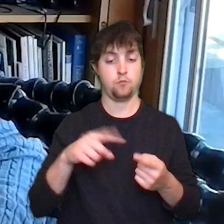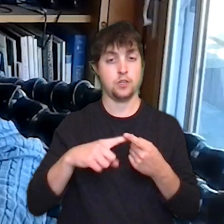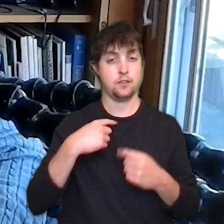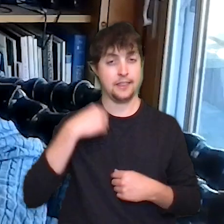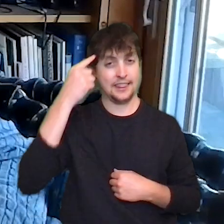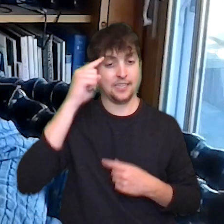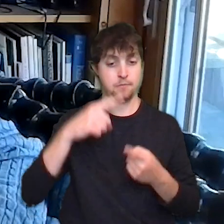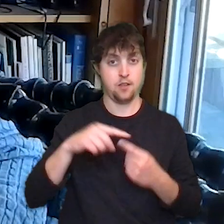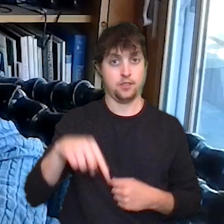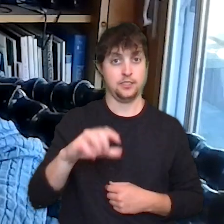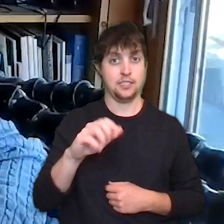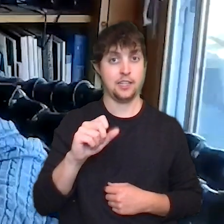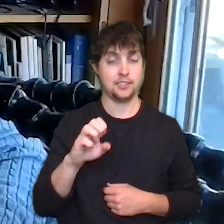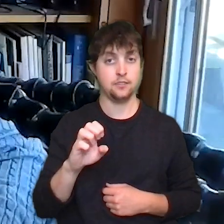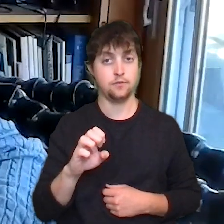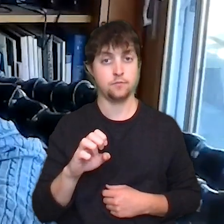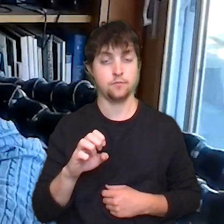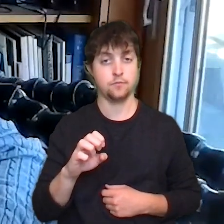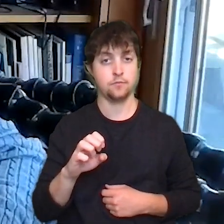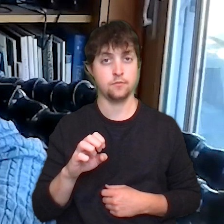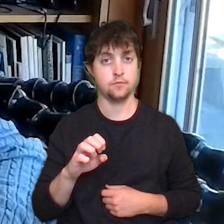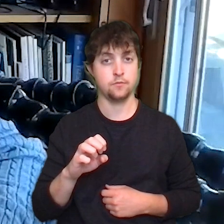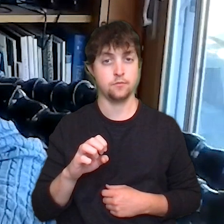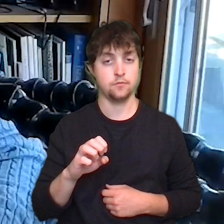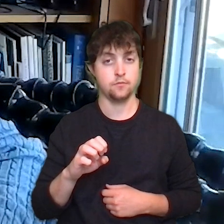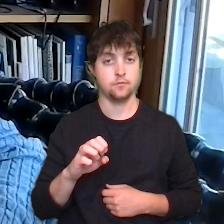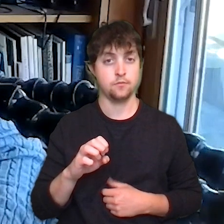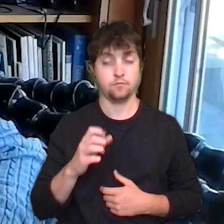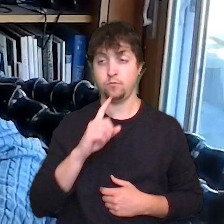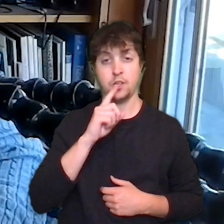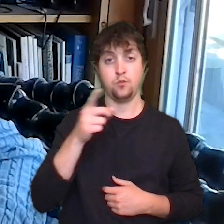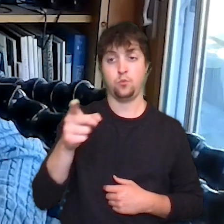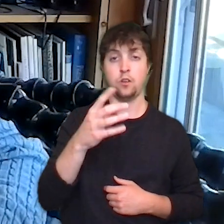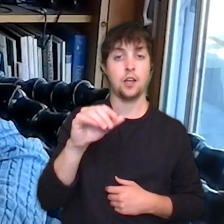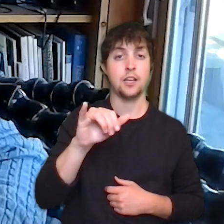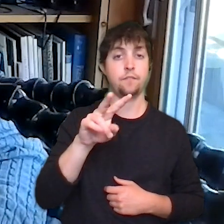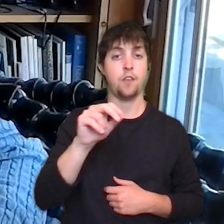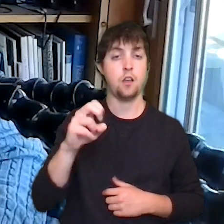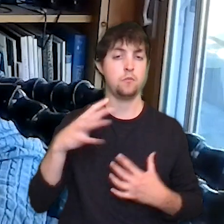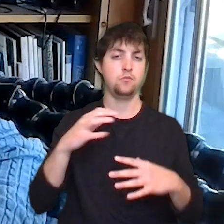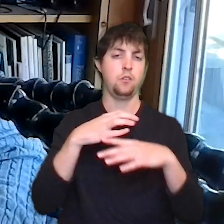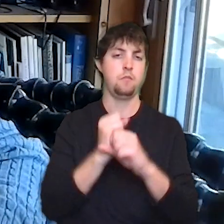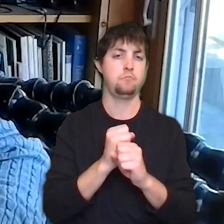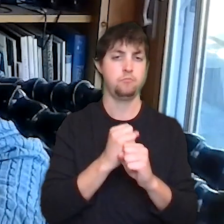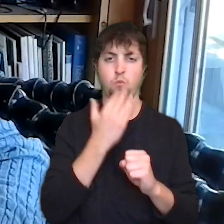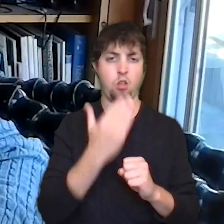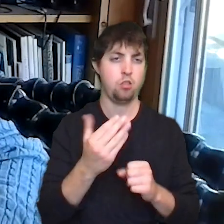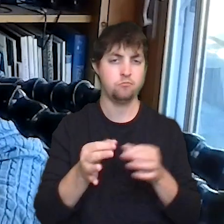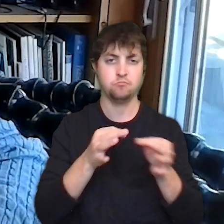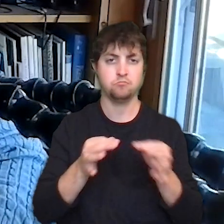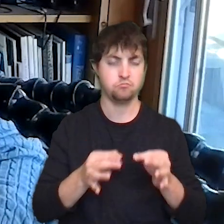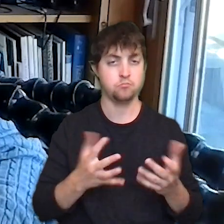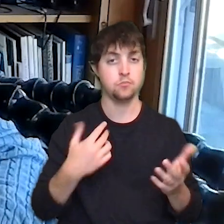You know, when I think about this case, and you and Yvonne have really summed it